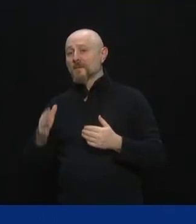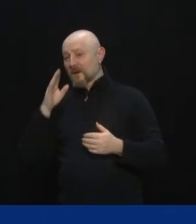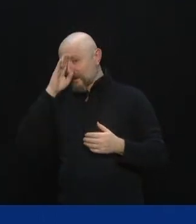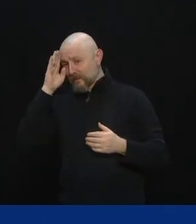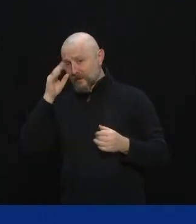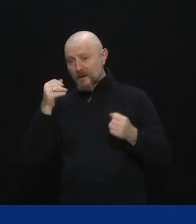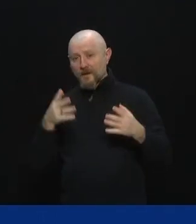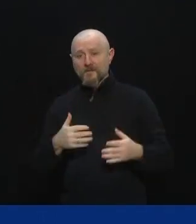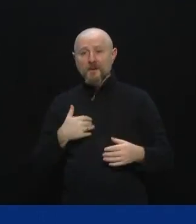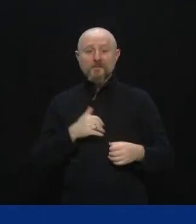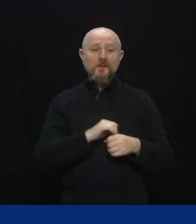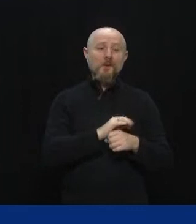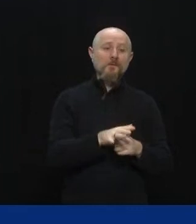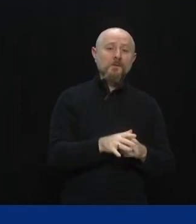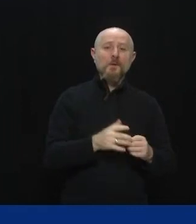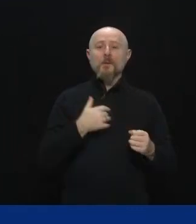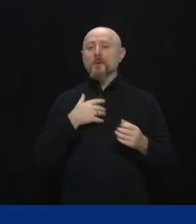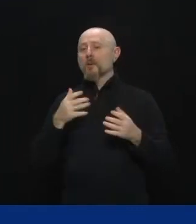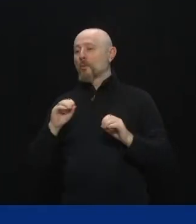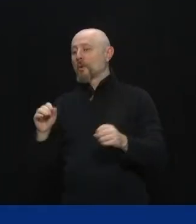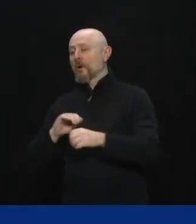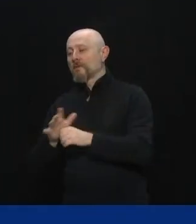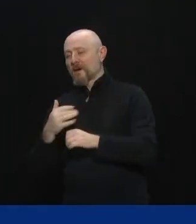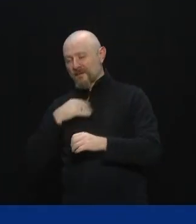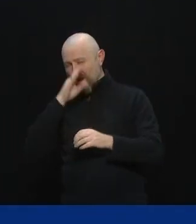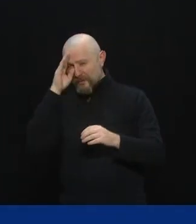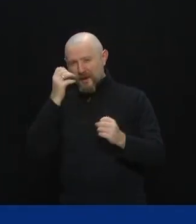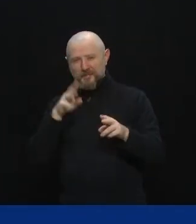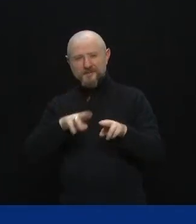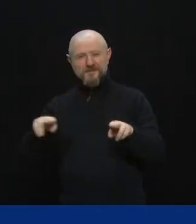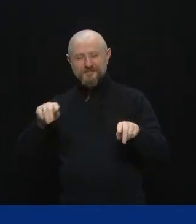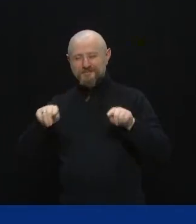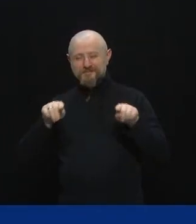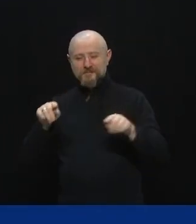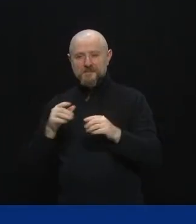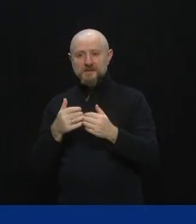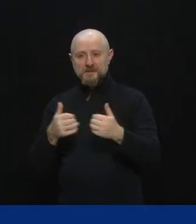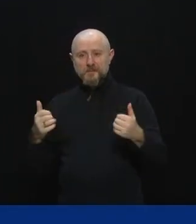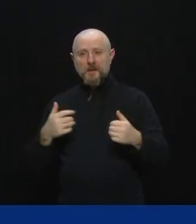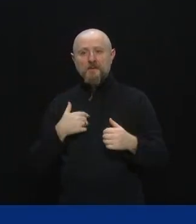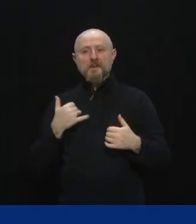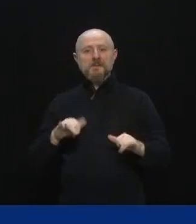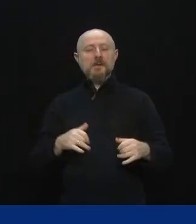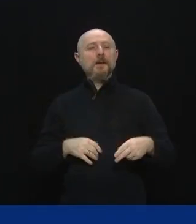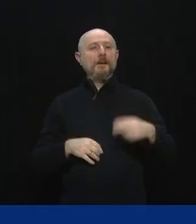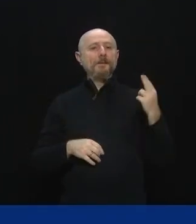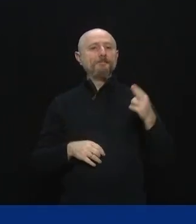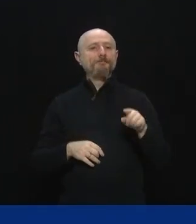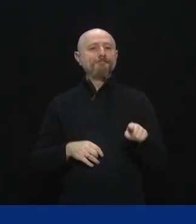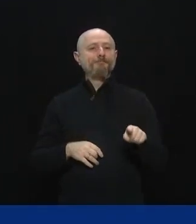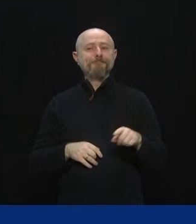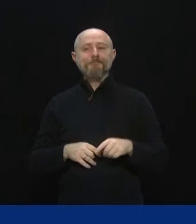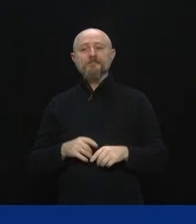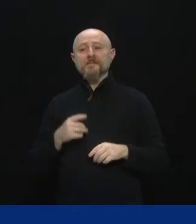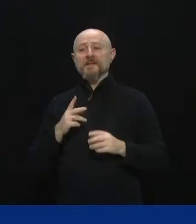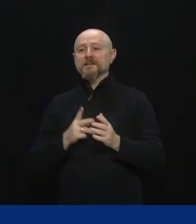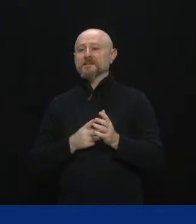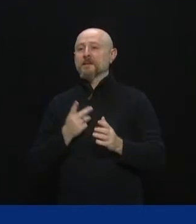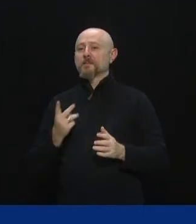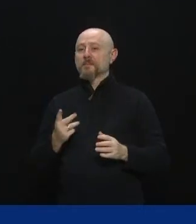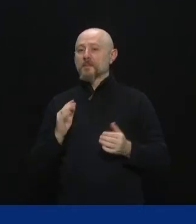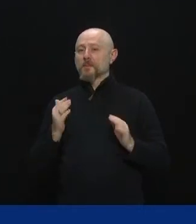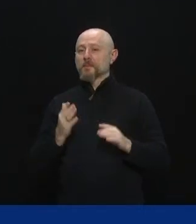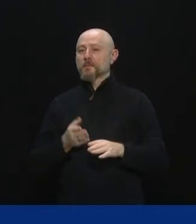non-COVID reasons, and the number of people in the hospital for COVID is still high. In fact, more than double what it had been just before the